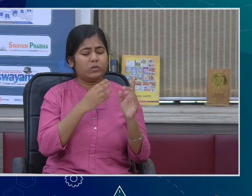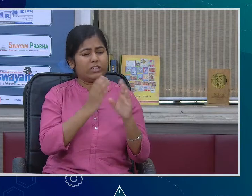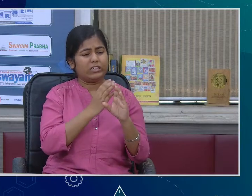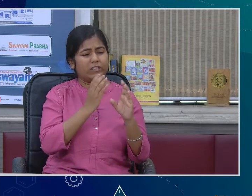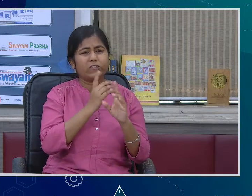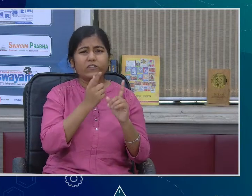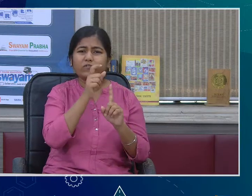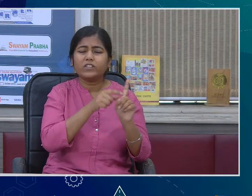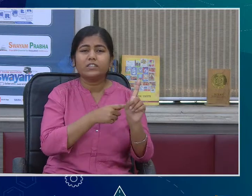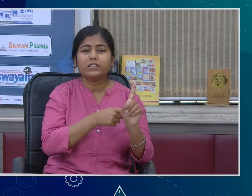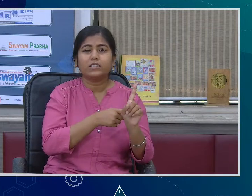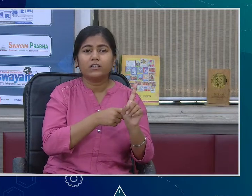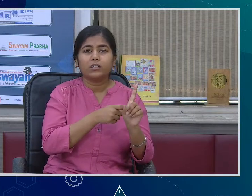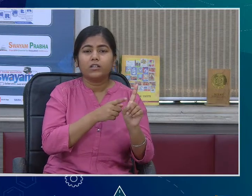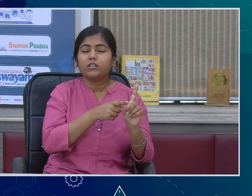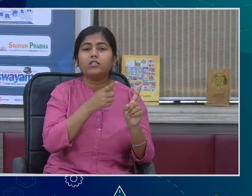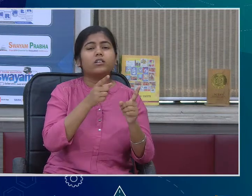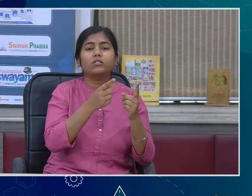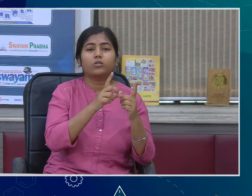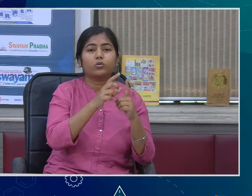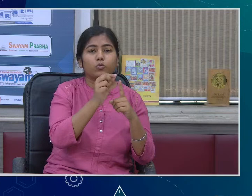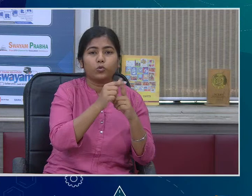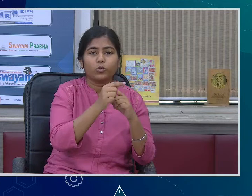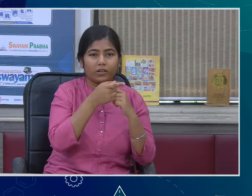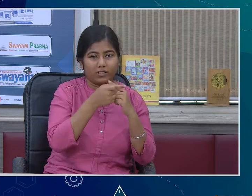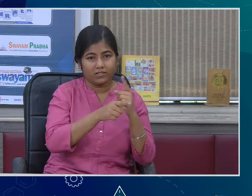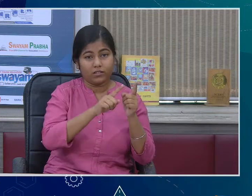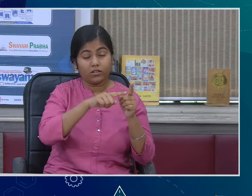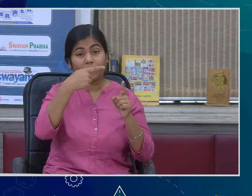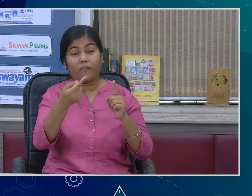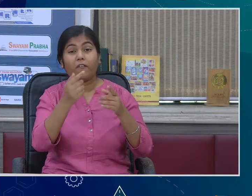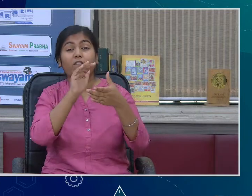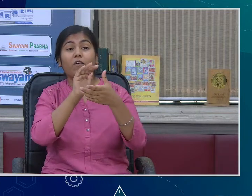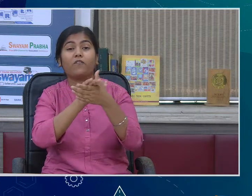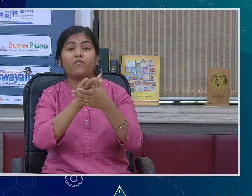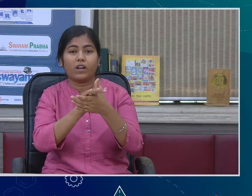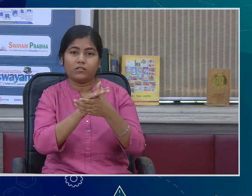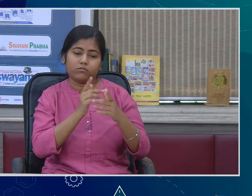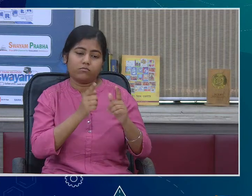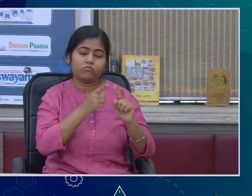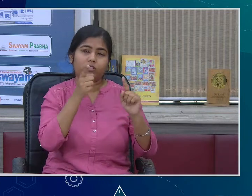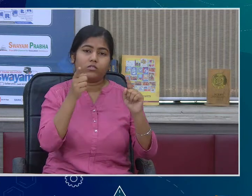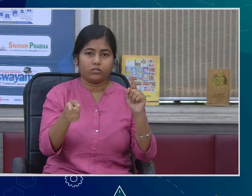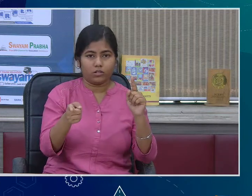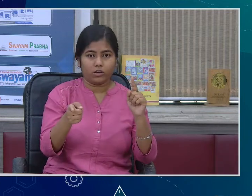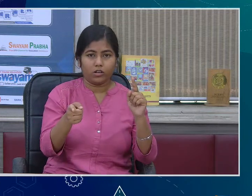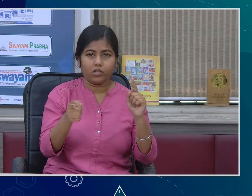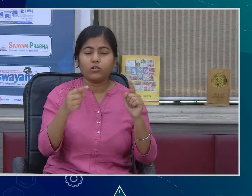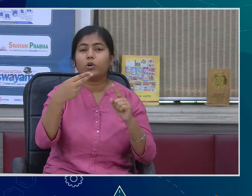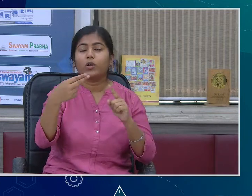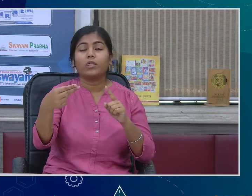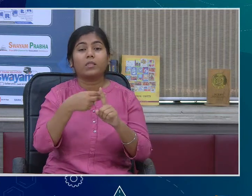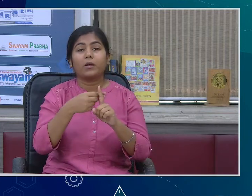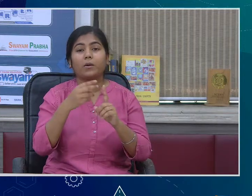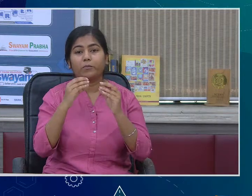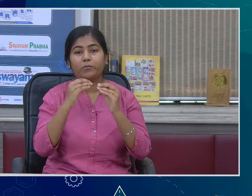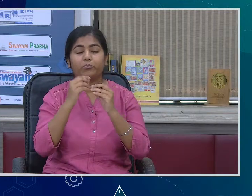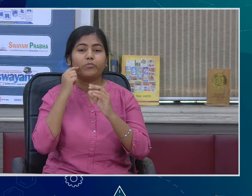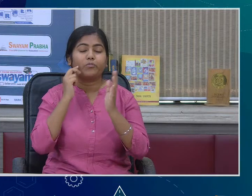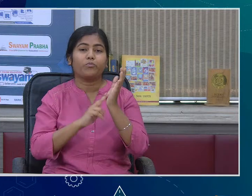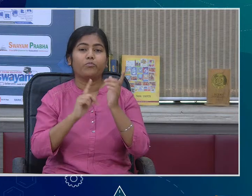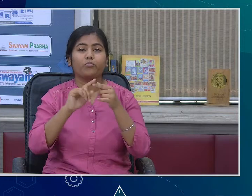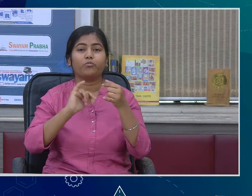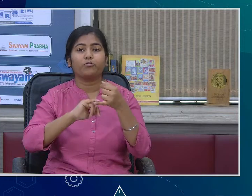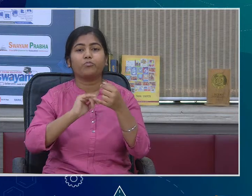he went to a friend which Ghosh has given a reference to. His name was Dinesh, right? So